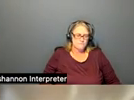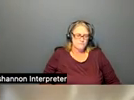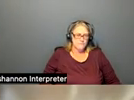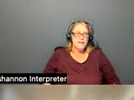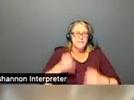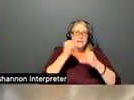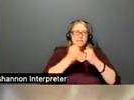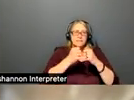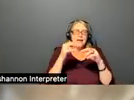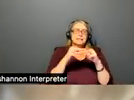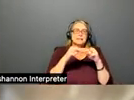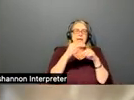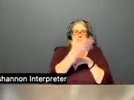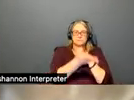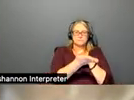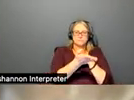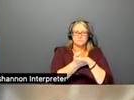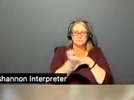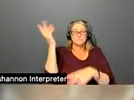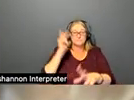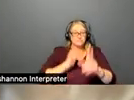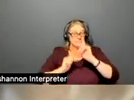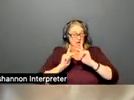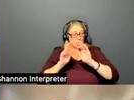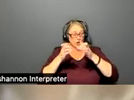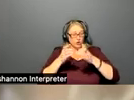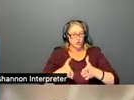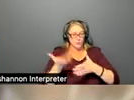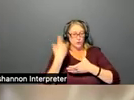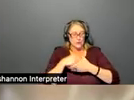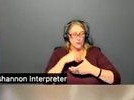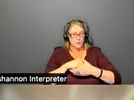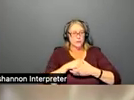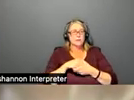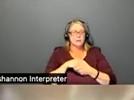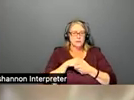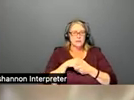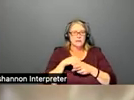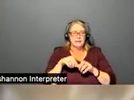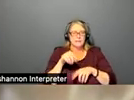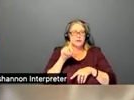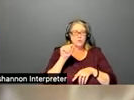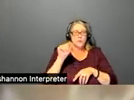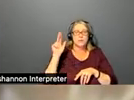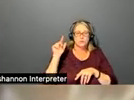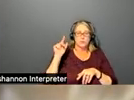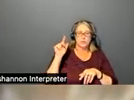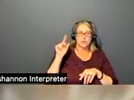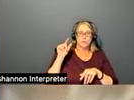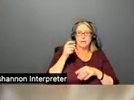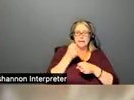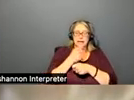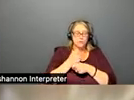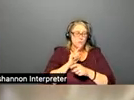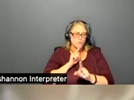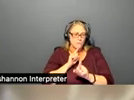So you'll see here that our consumer demographics, which is included in the 2023 annual report,